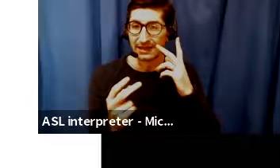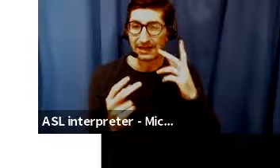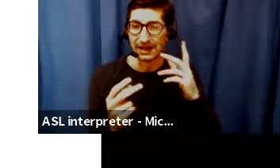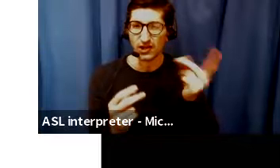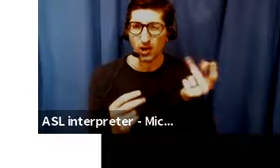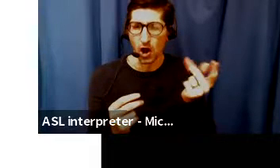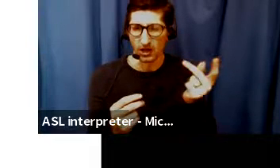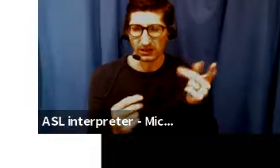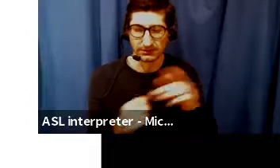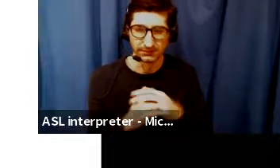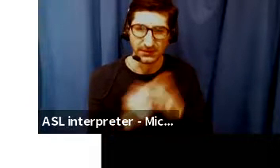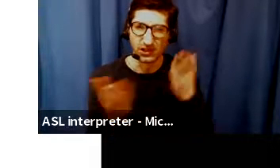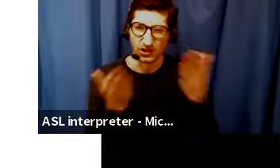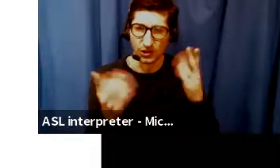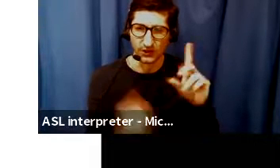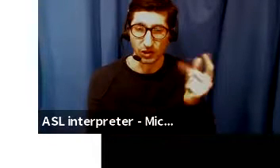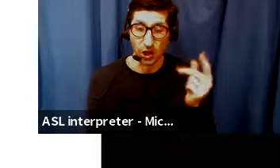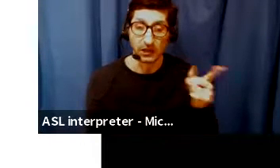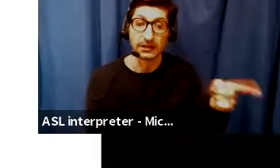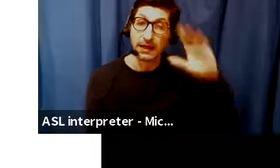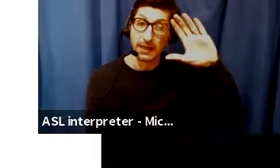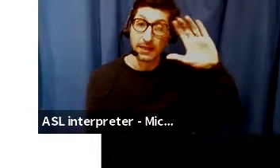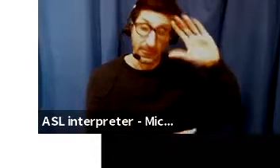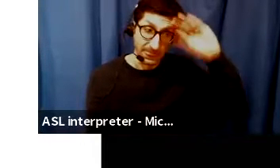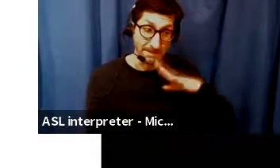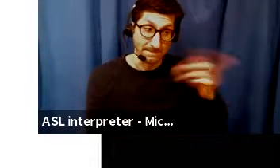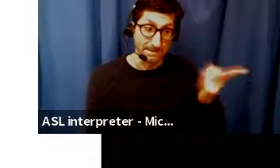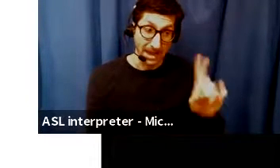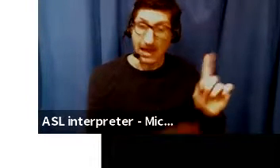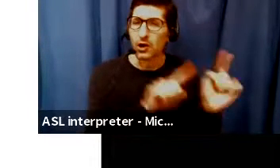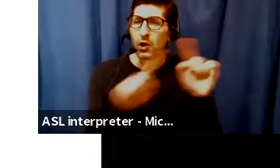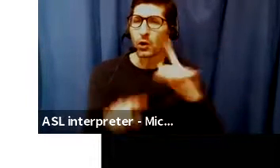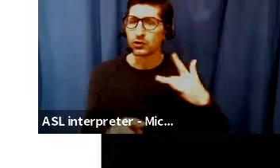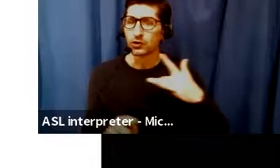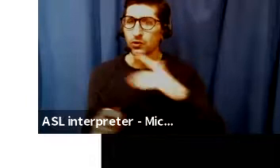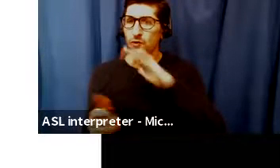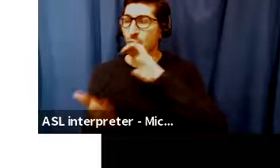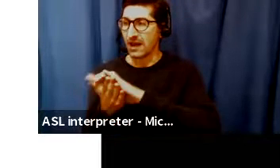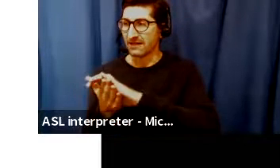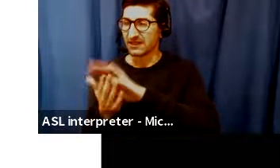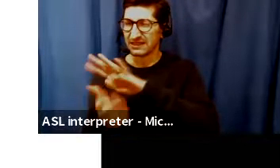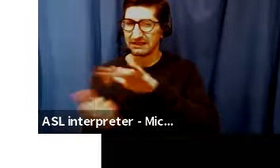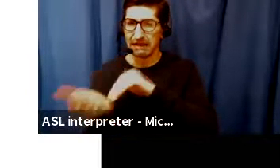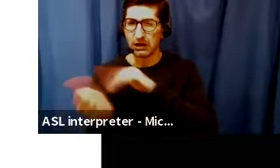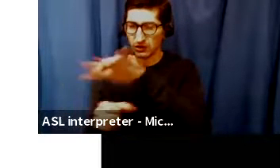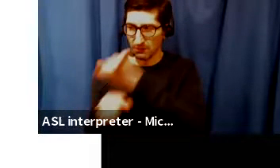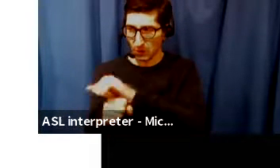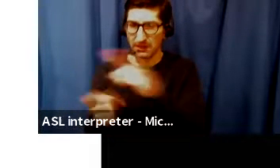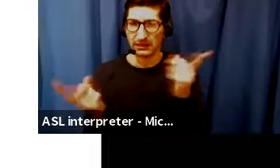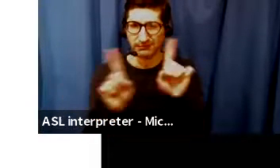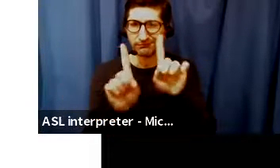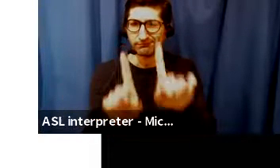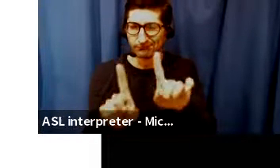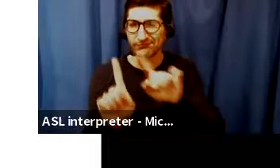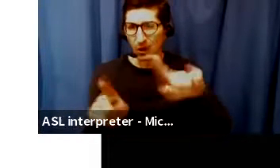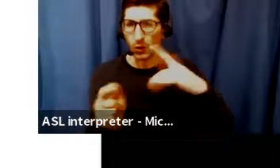his wife to her cardiologist appointment, and the security guard won't let him in because of the dog. And the question is,